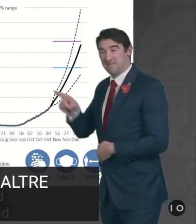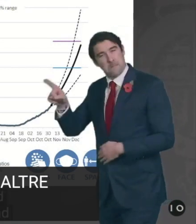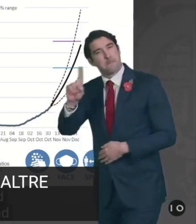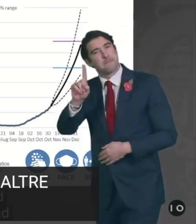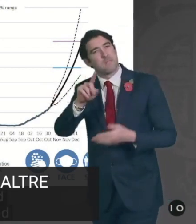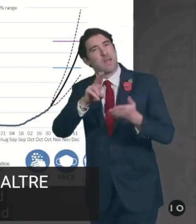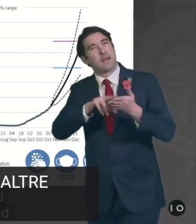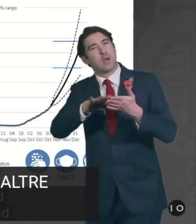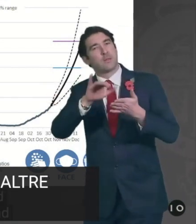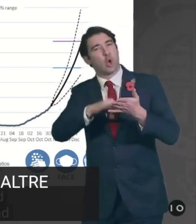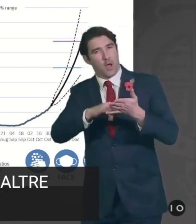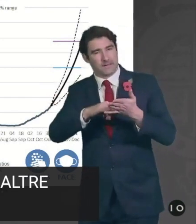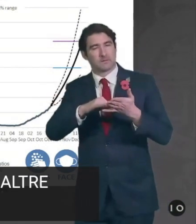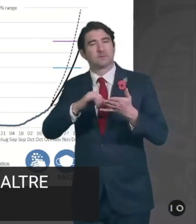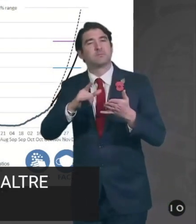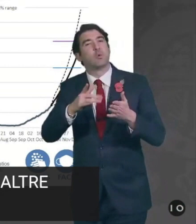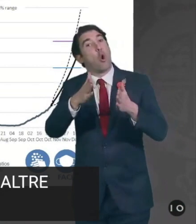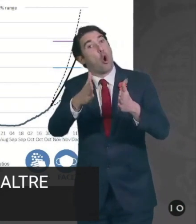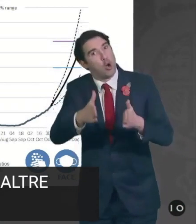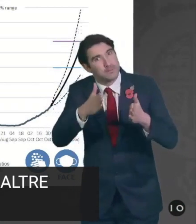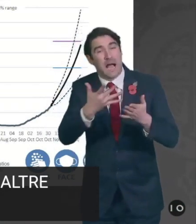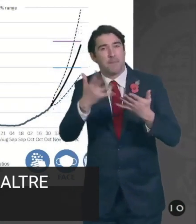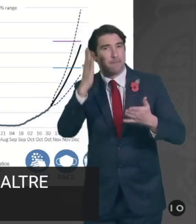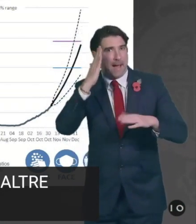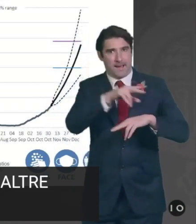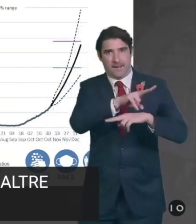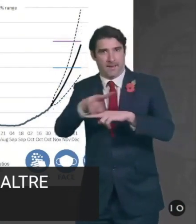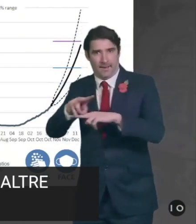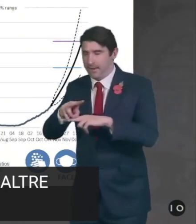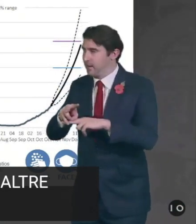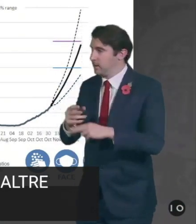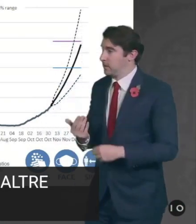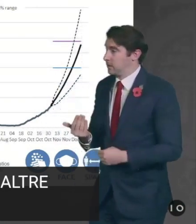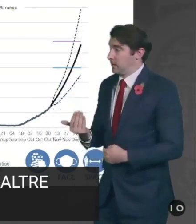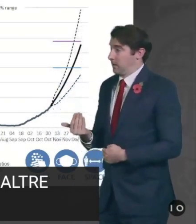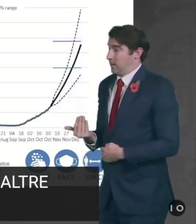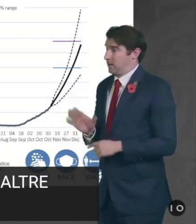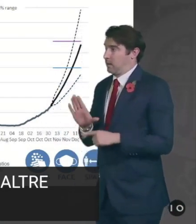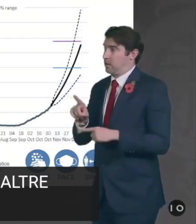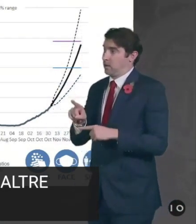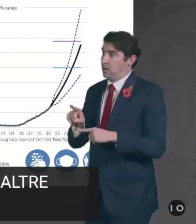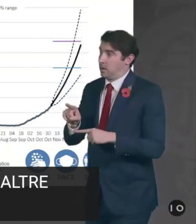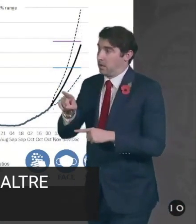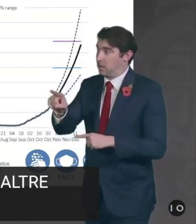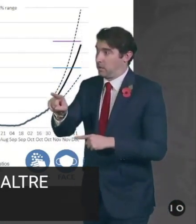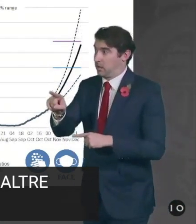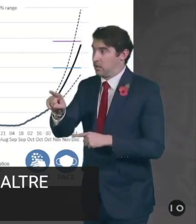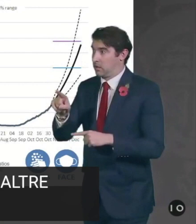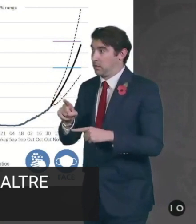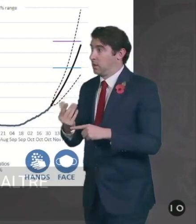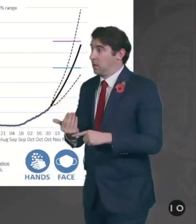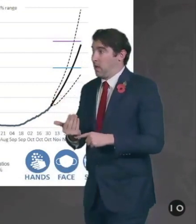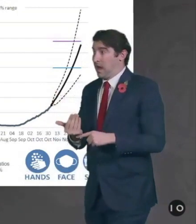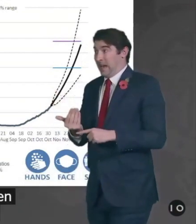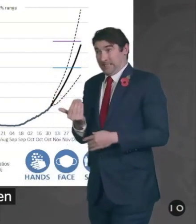ventilator beds. It's the same curve you've just seen. So the first peak on the left and then the projection on the right.